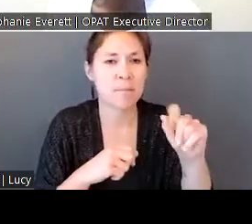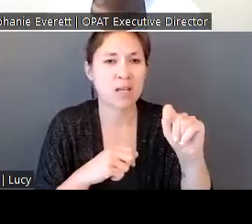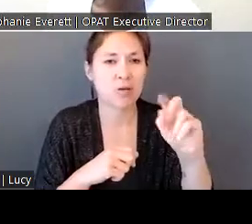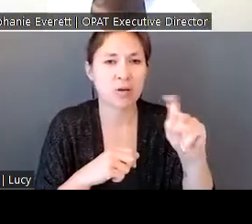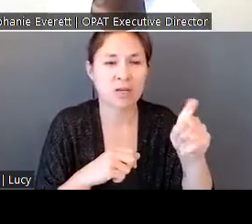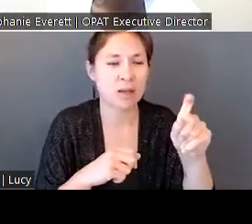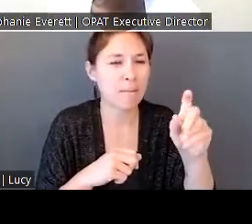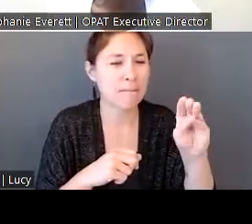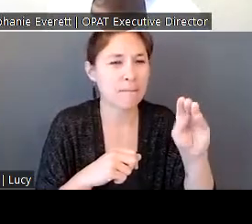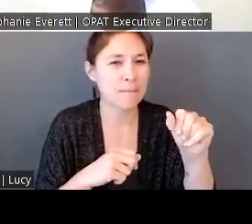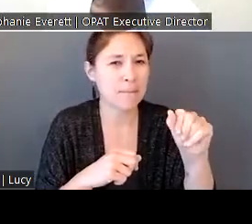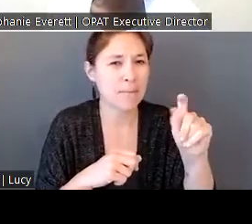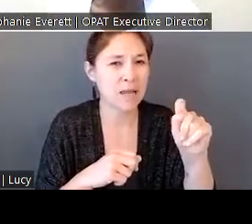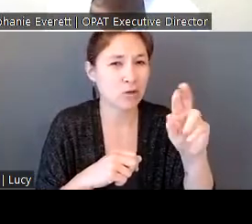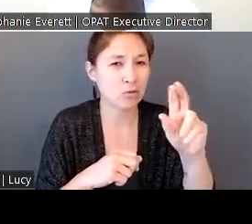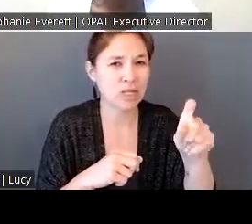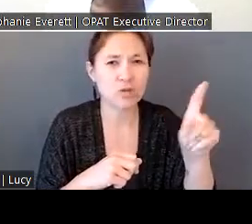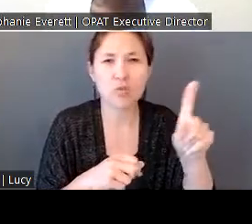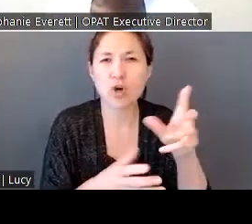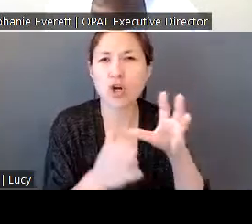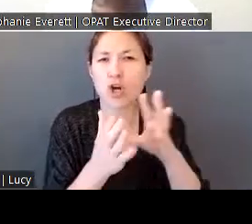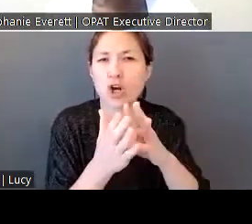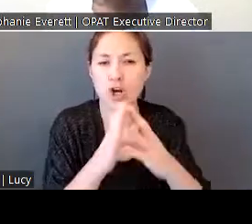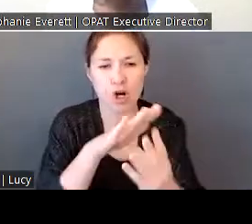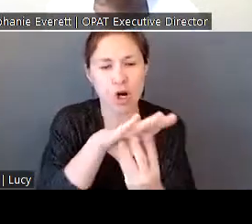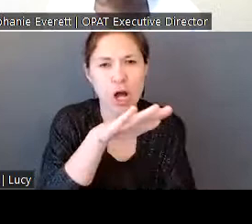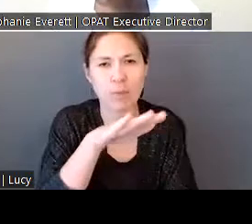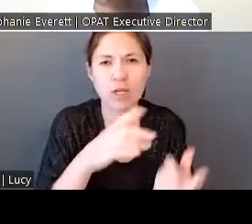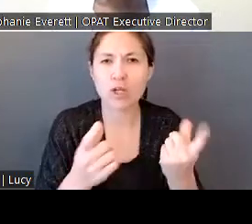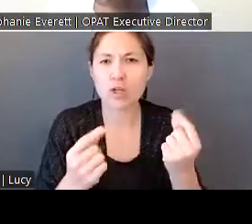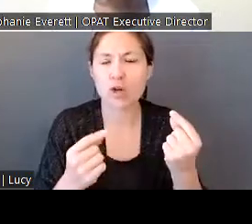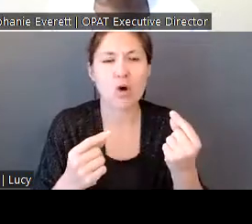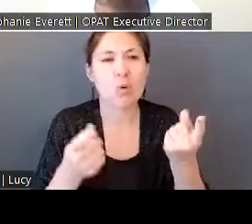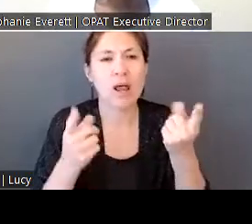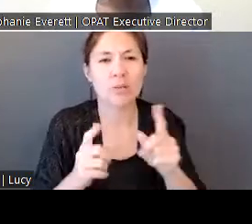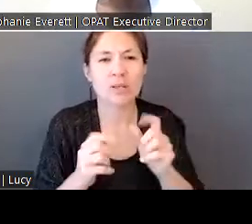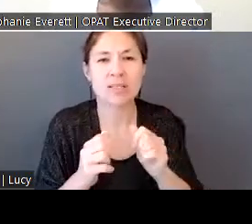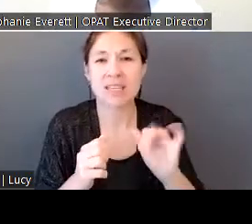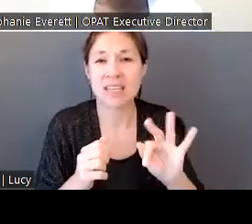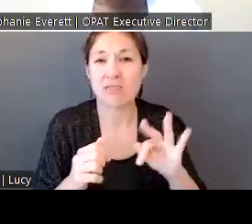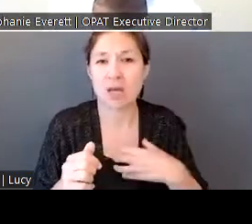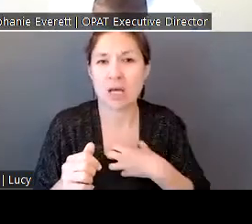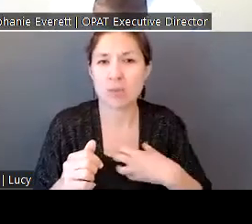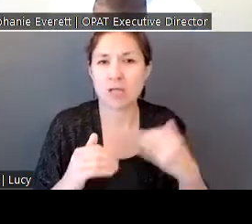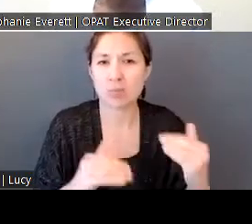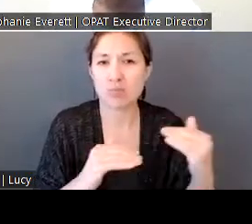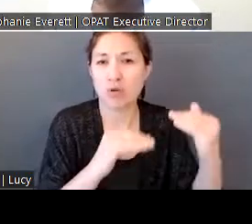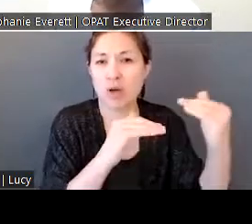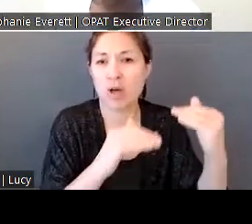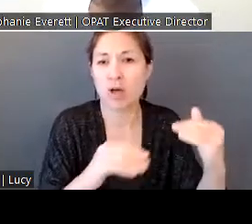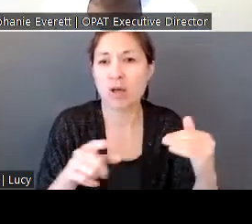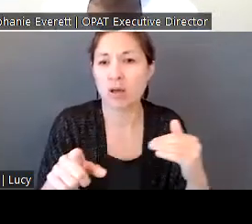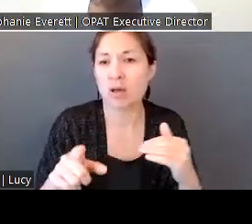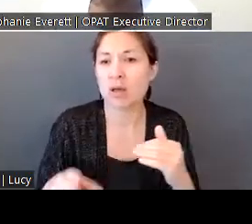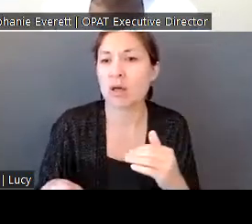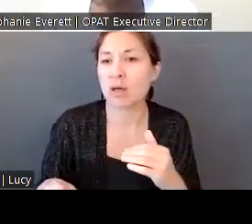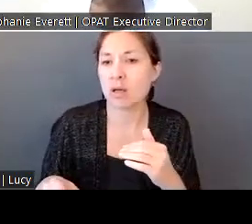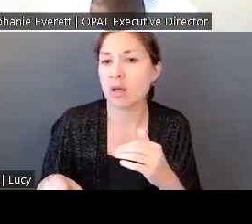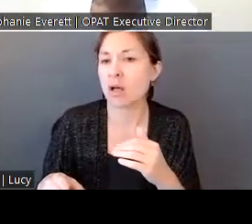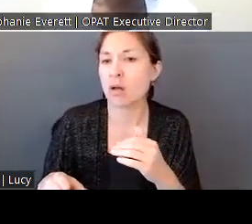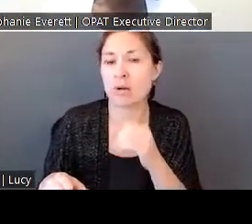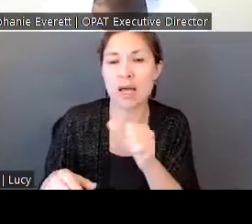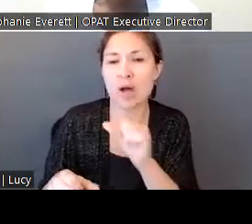forward? Thank you. Thank you. So no, we are not working with Woke Windows. First of